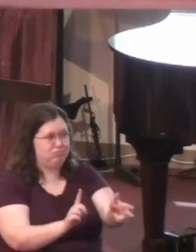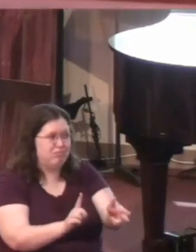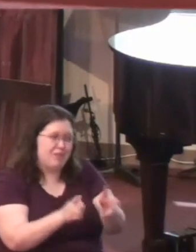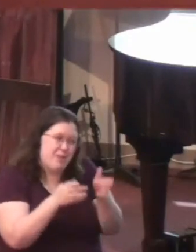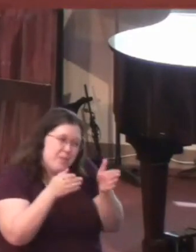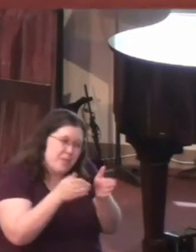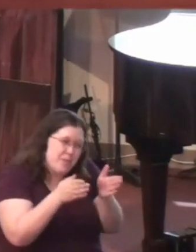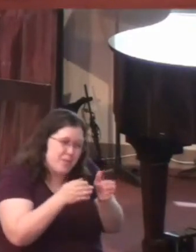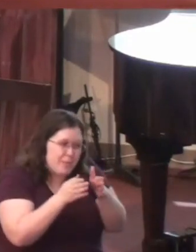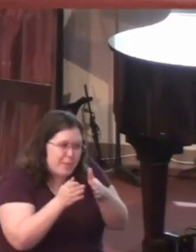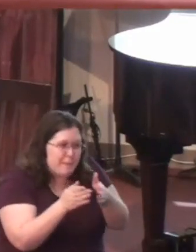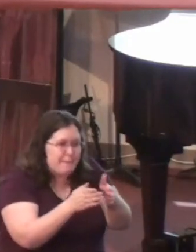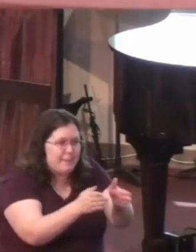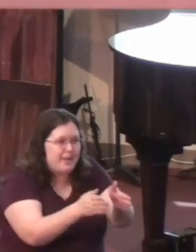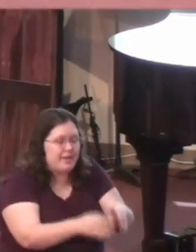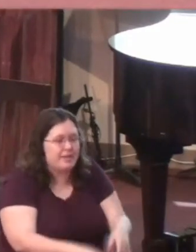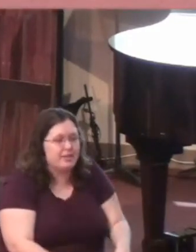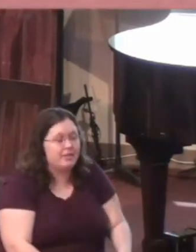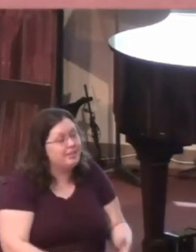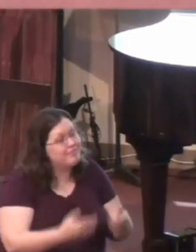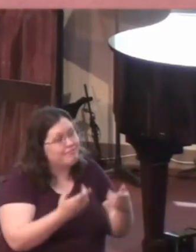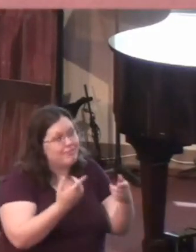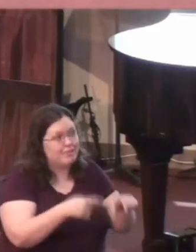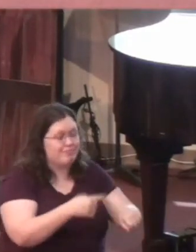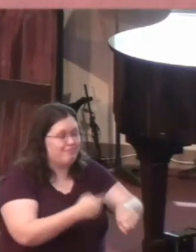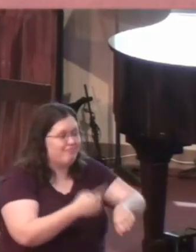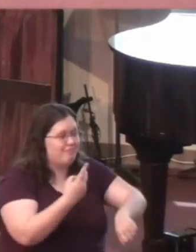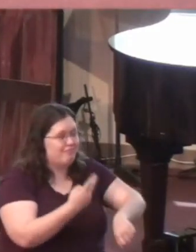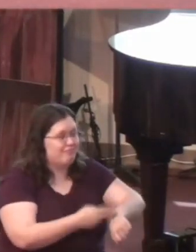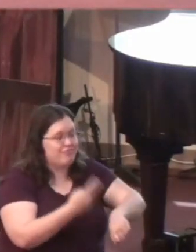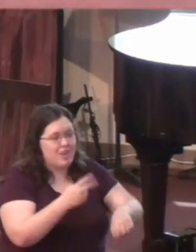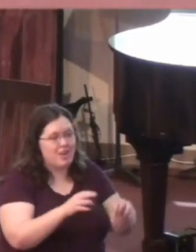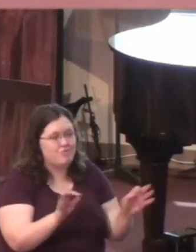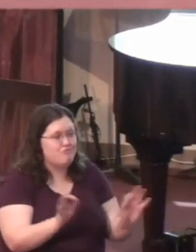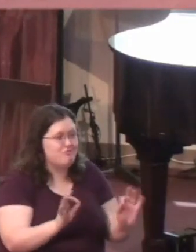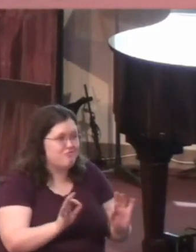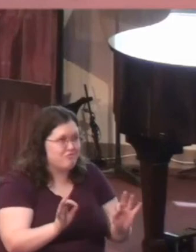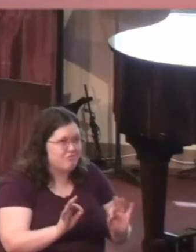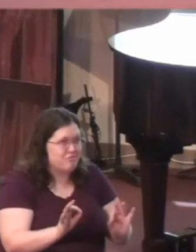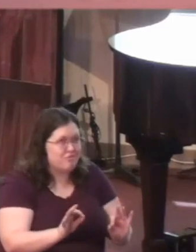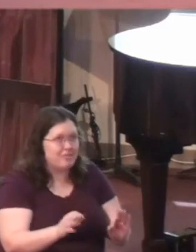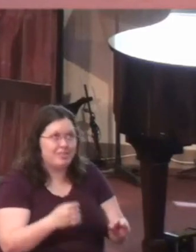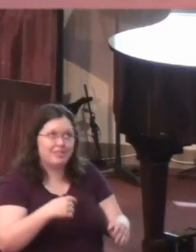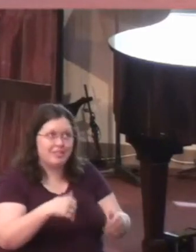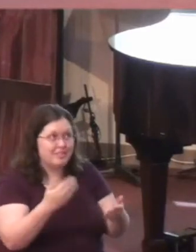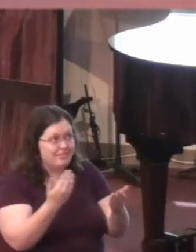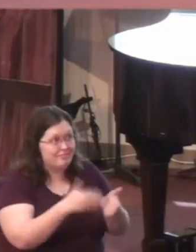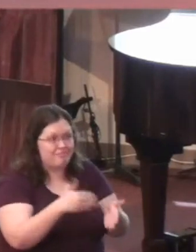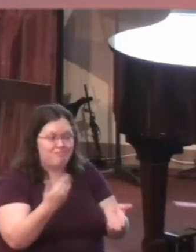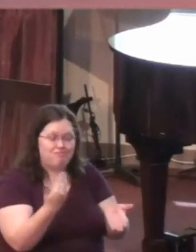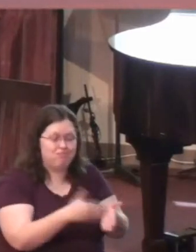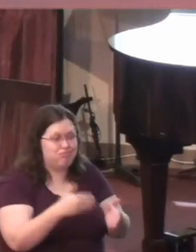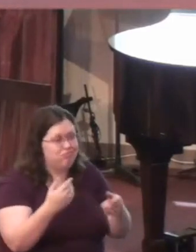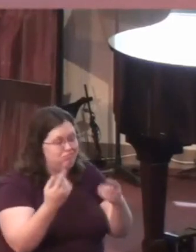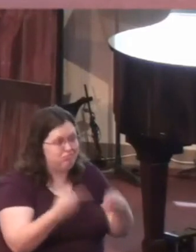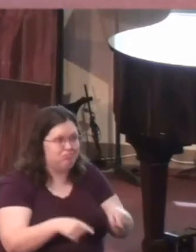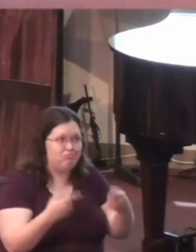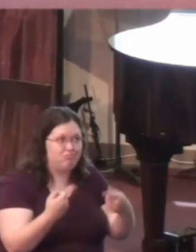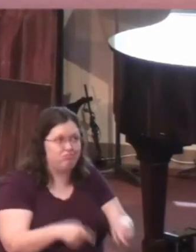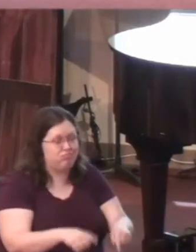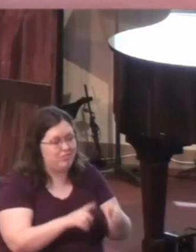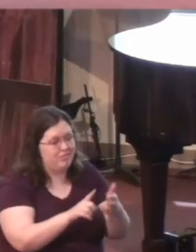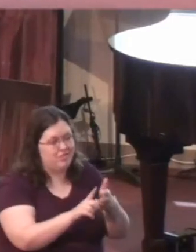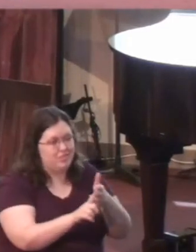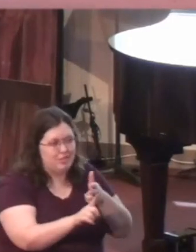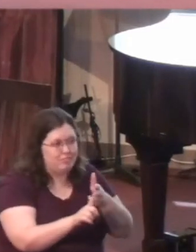narrow. And you know, like that happens once or twice, you know, it's not a big deal. But as I was hiking on this day, it kept happening over and over and over again. And